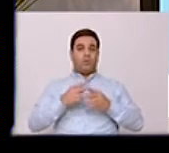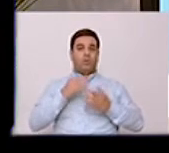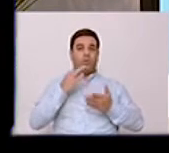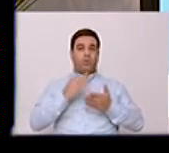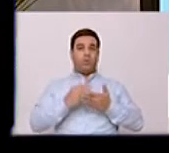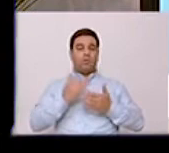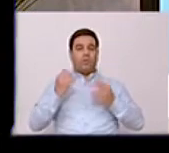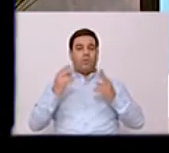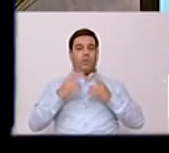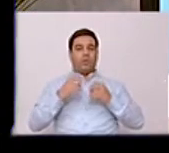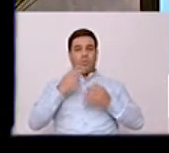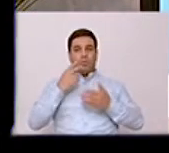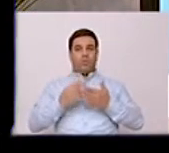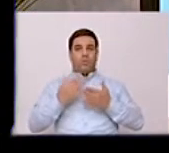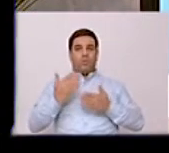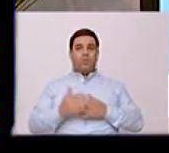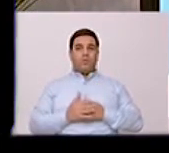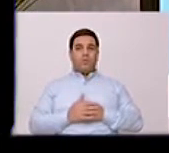javoblarni tekshirib ko'ramiz.